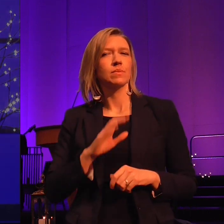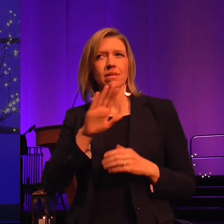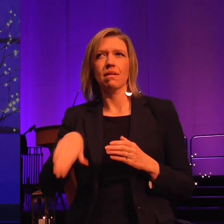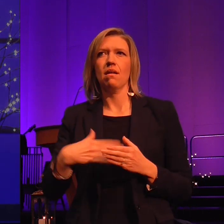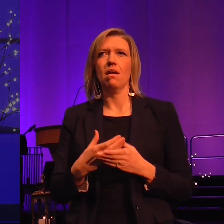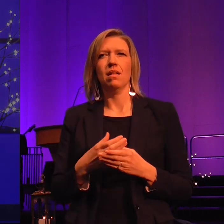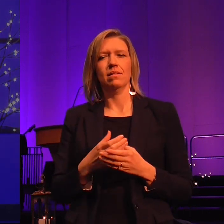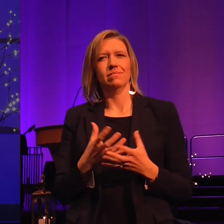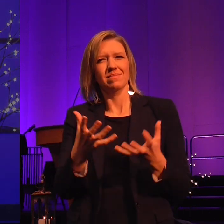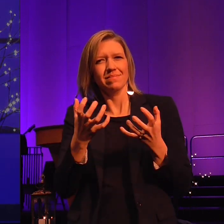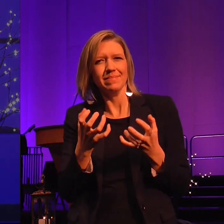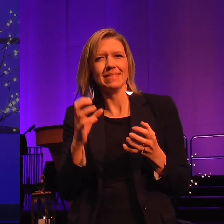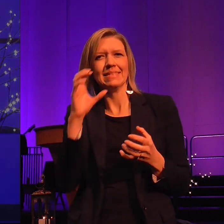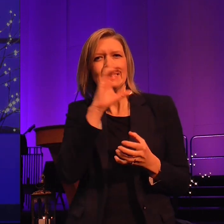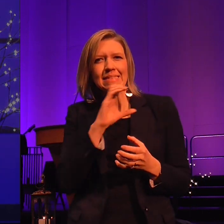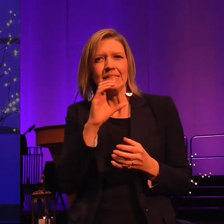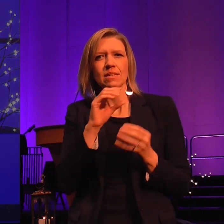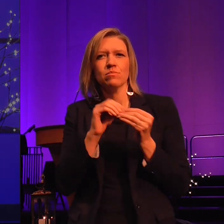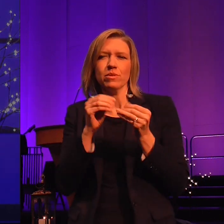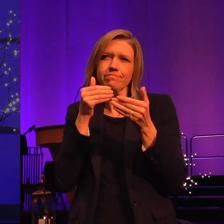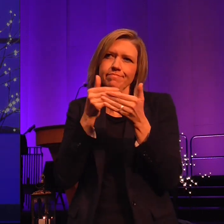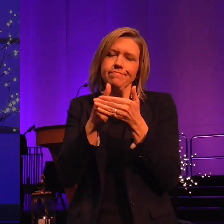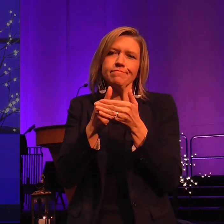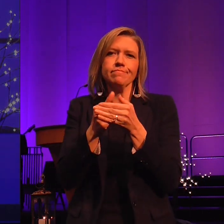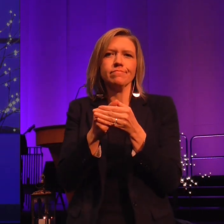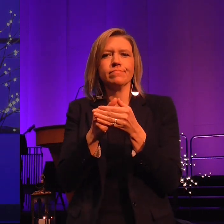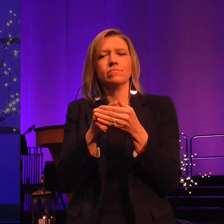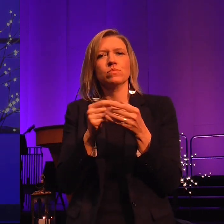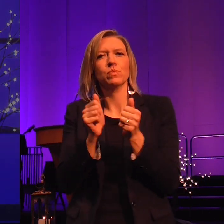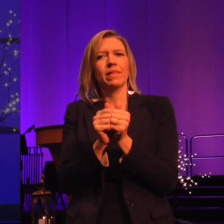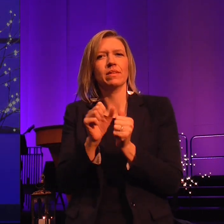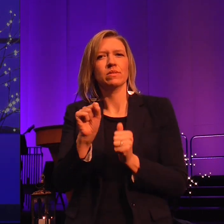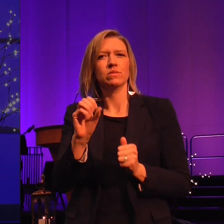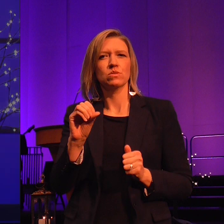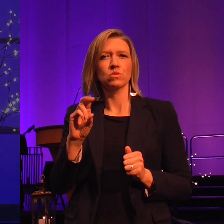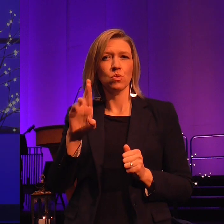closer to the source of our very being.